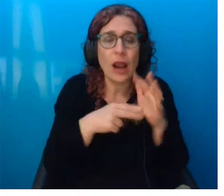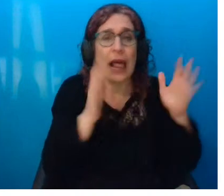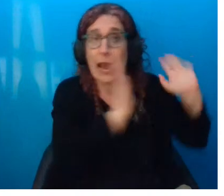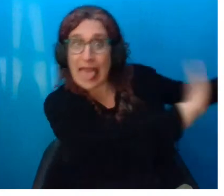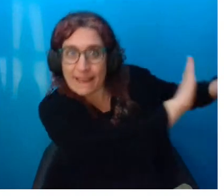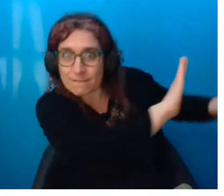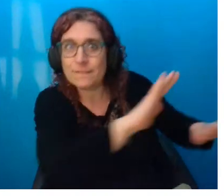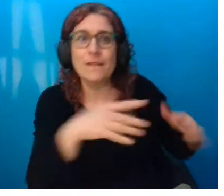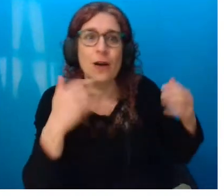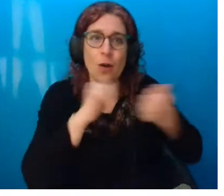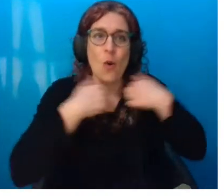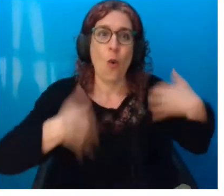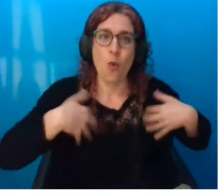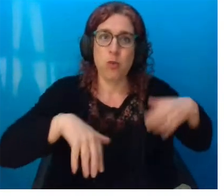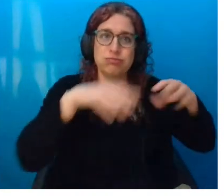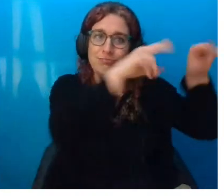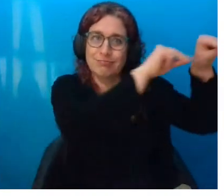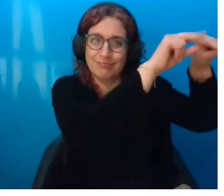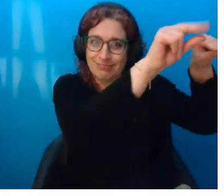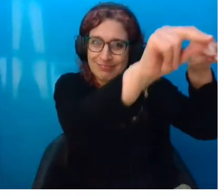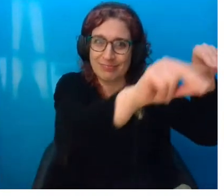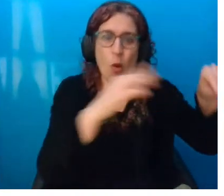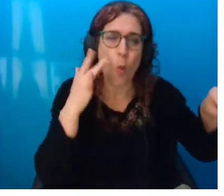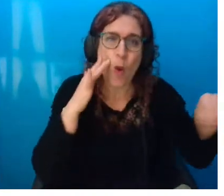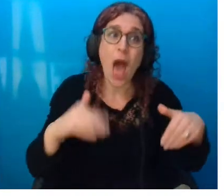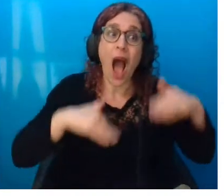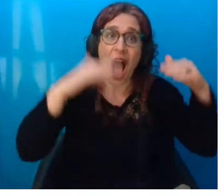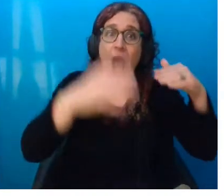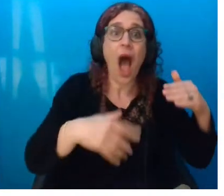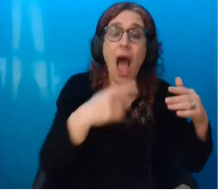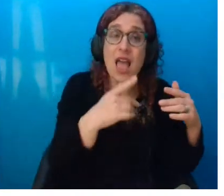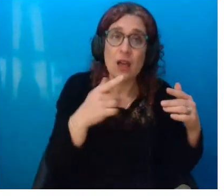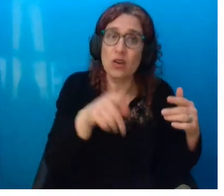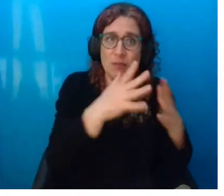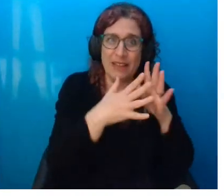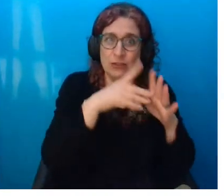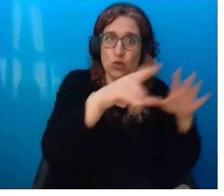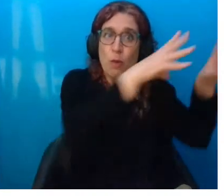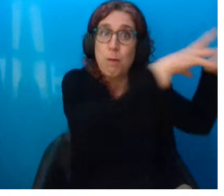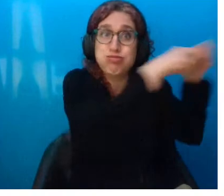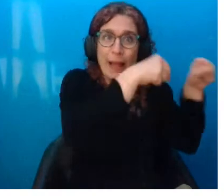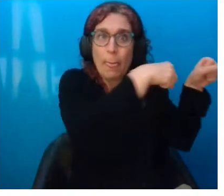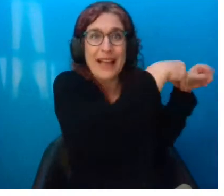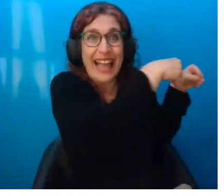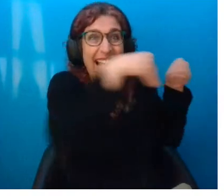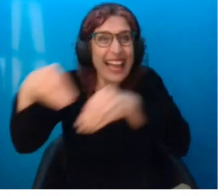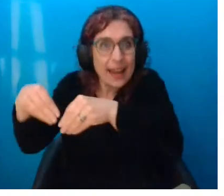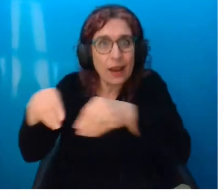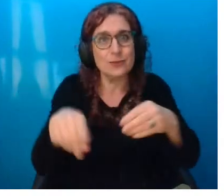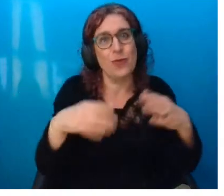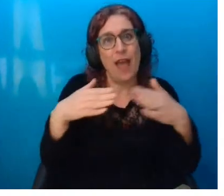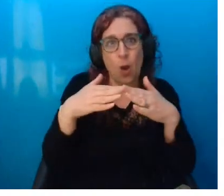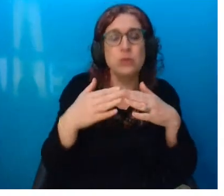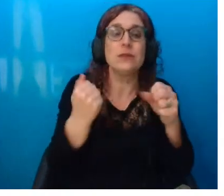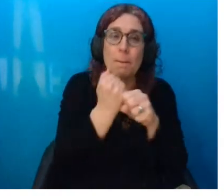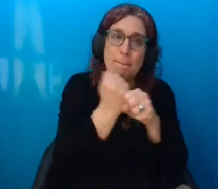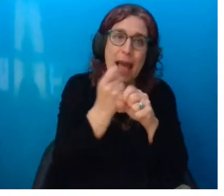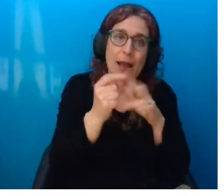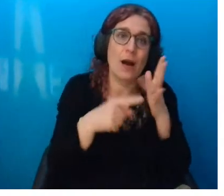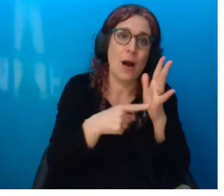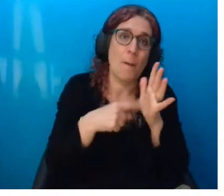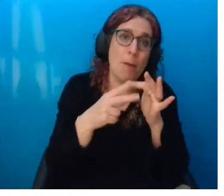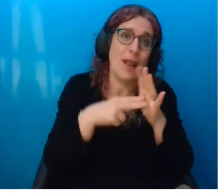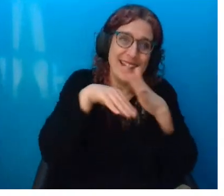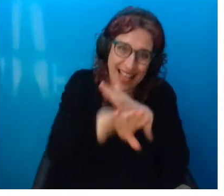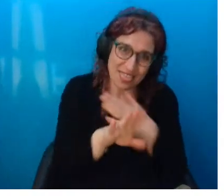pollen into the house. By the same token, keeping the windows shut during the day stops pollens coming into the house. And I